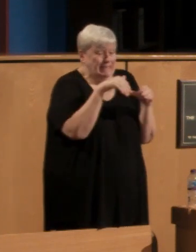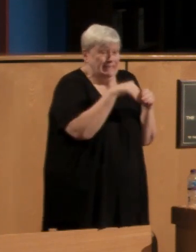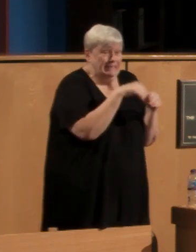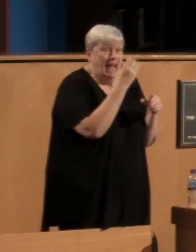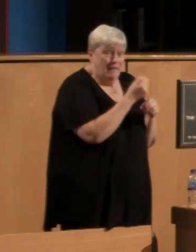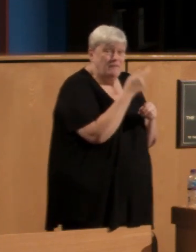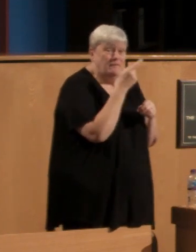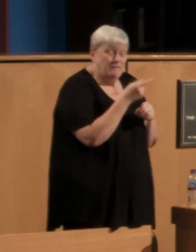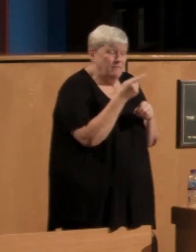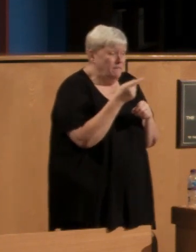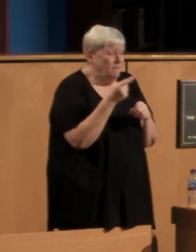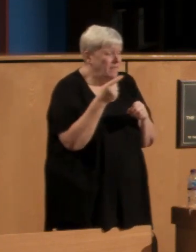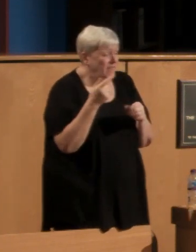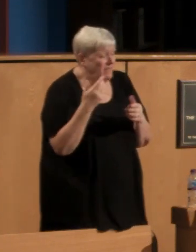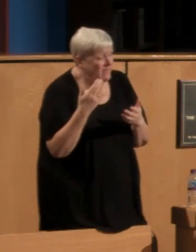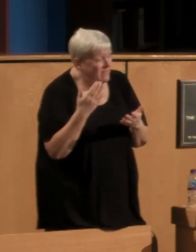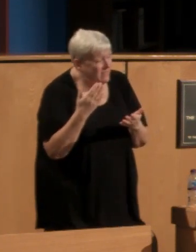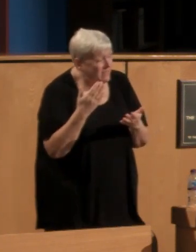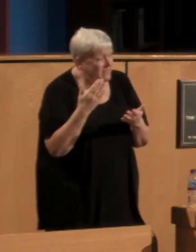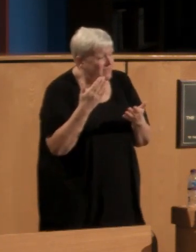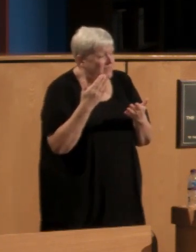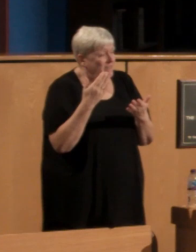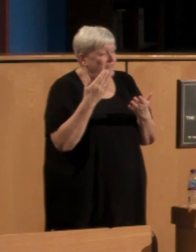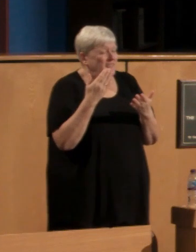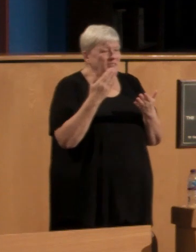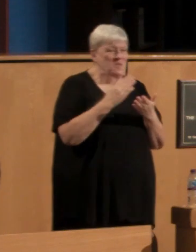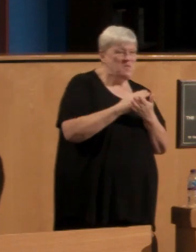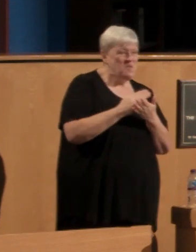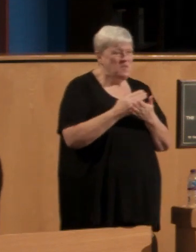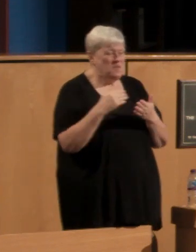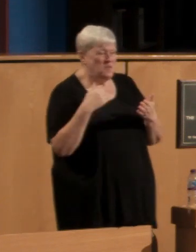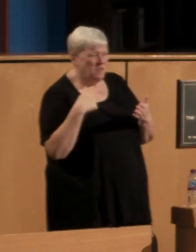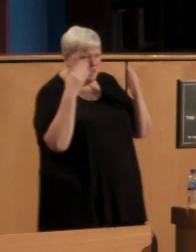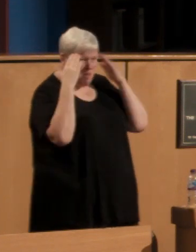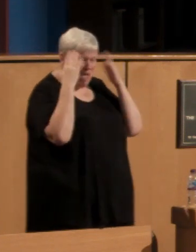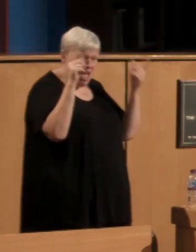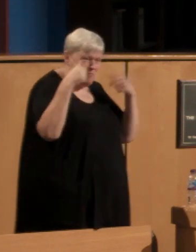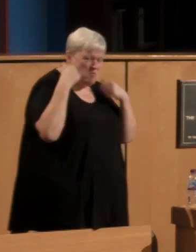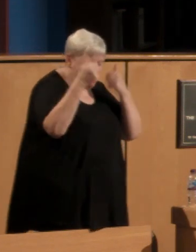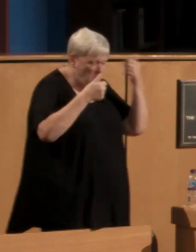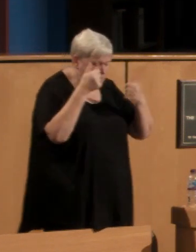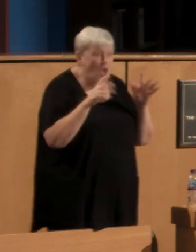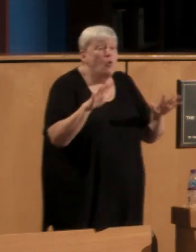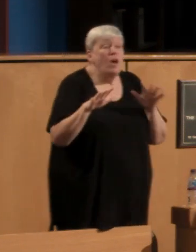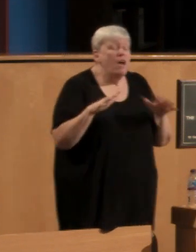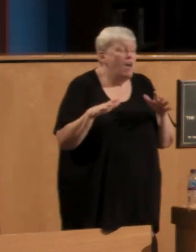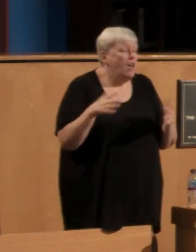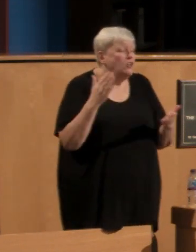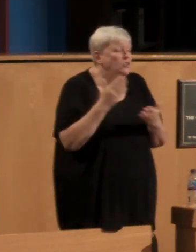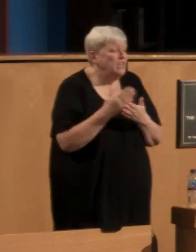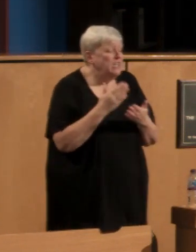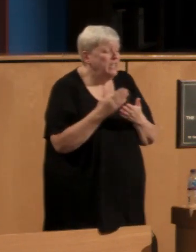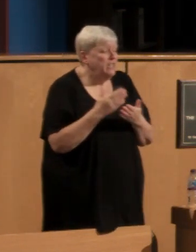best when it plays with those tropes, and not unlike an edgy, I'm going to reinvent all these things, and you thought it was this, but actually it's this other boring